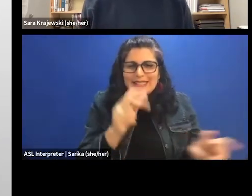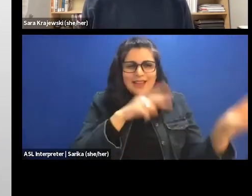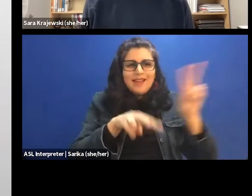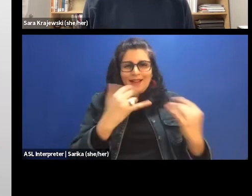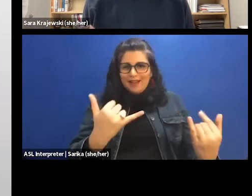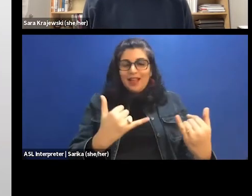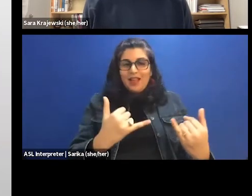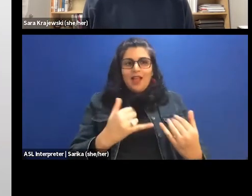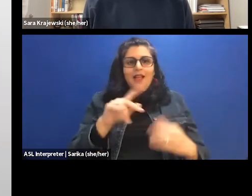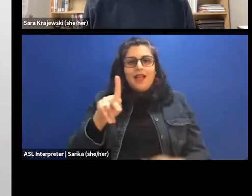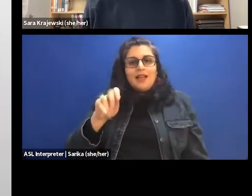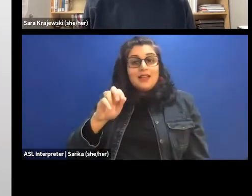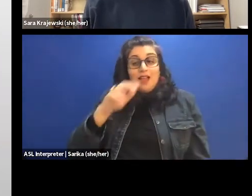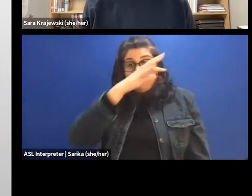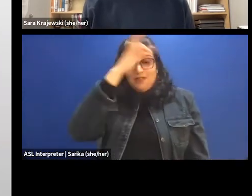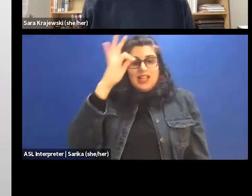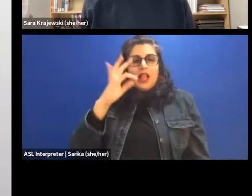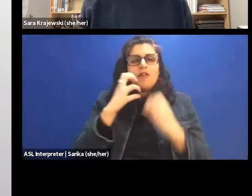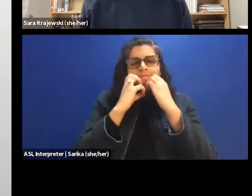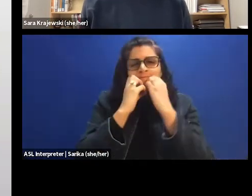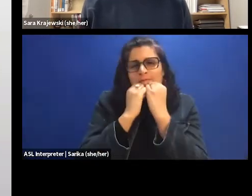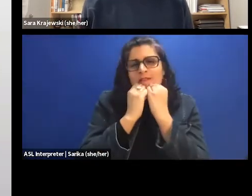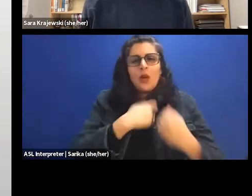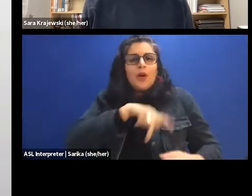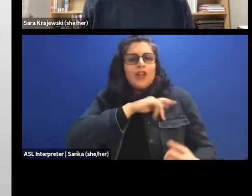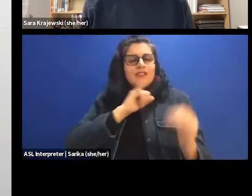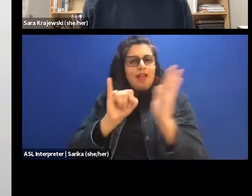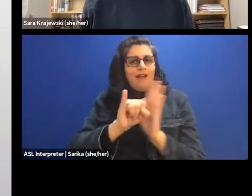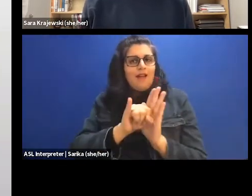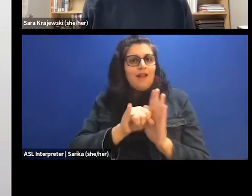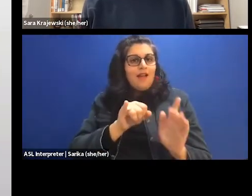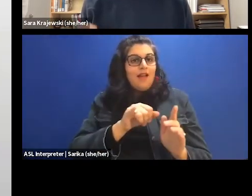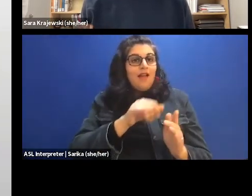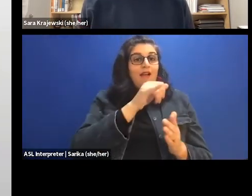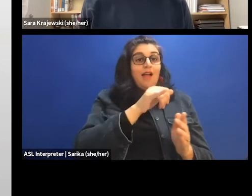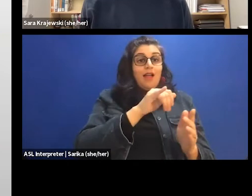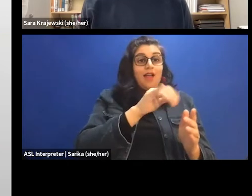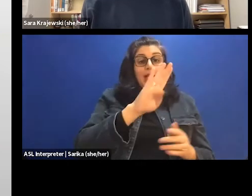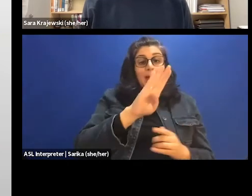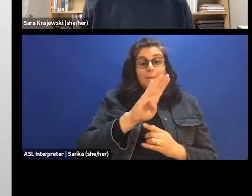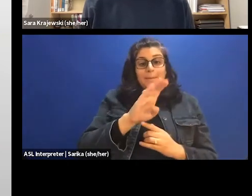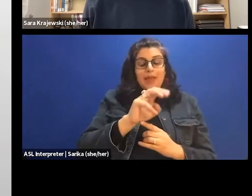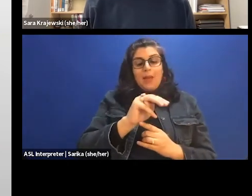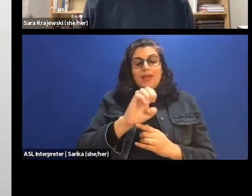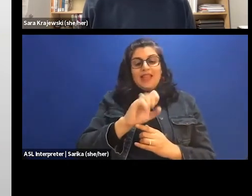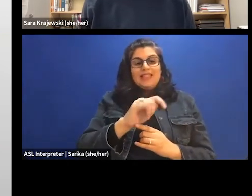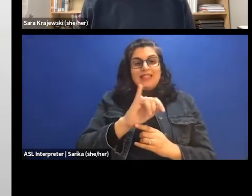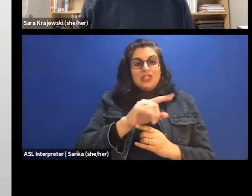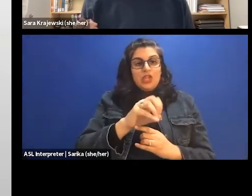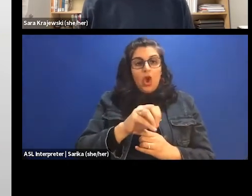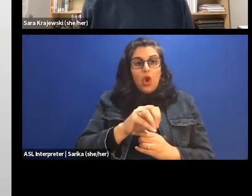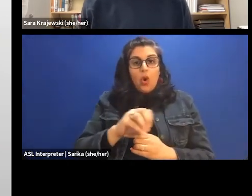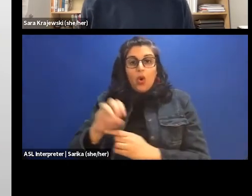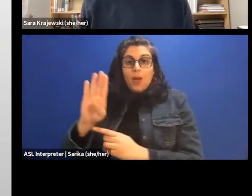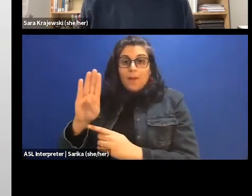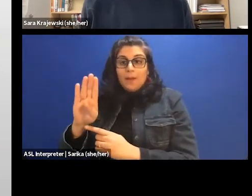Kahlo embraced a strong personal identity marked by her mestizo heritage, her liberated bisexuality, and